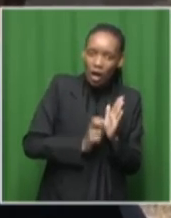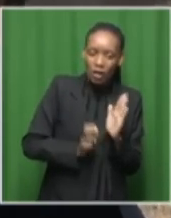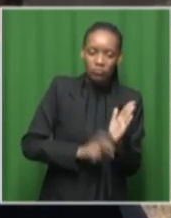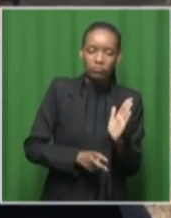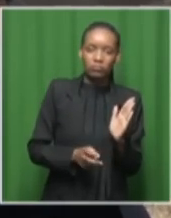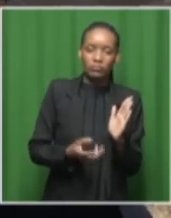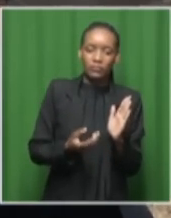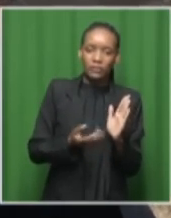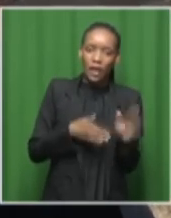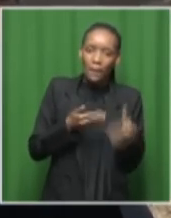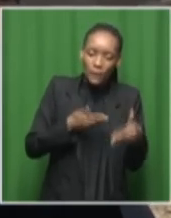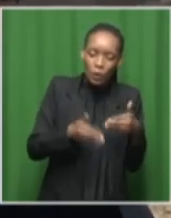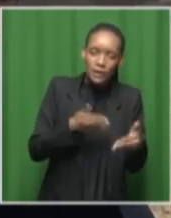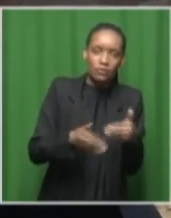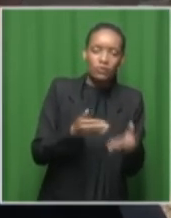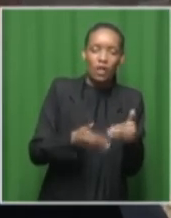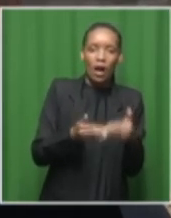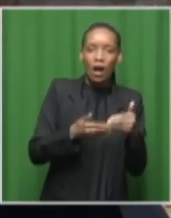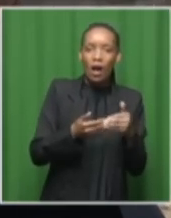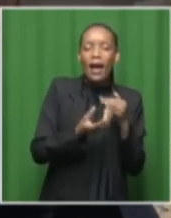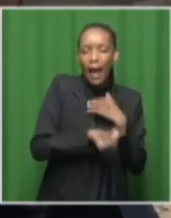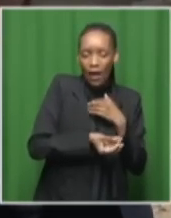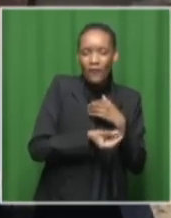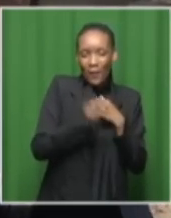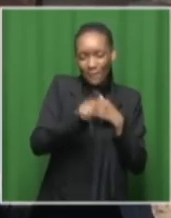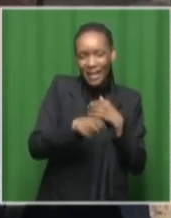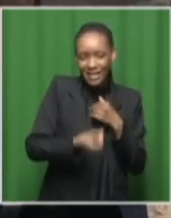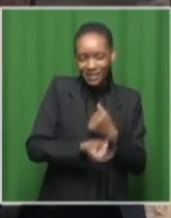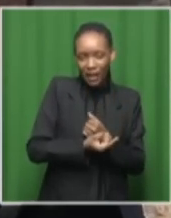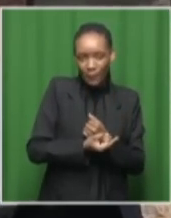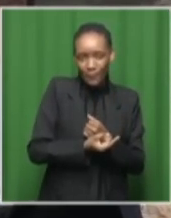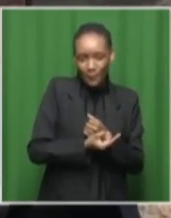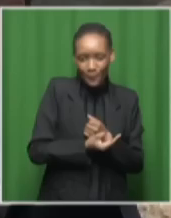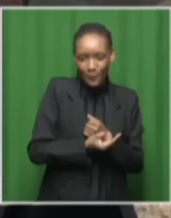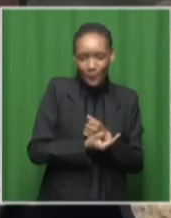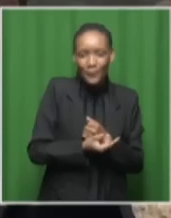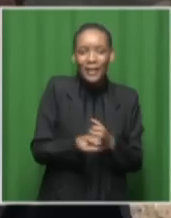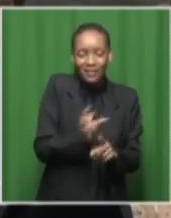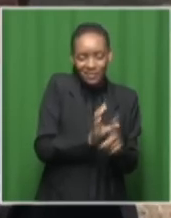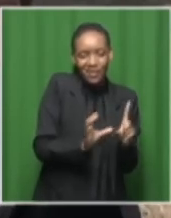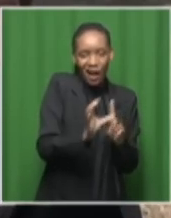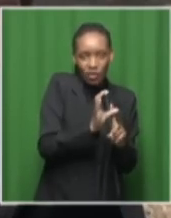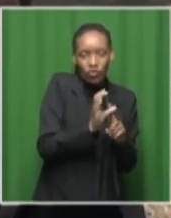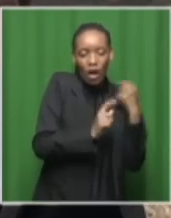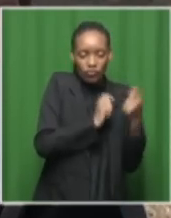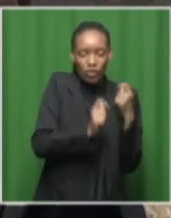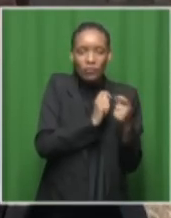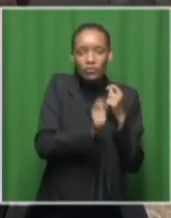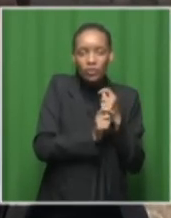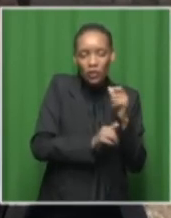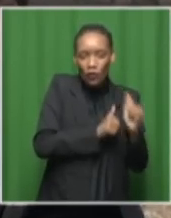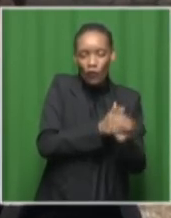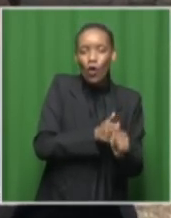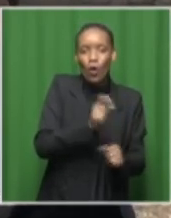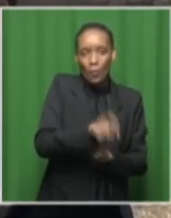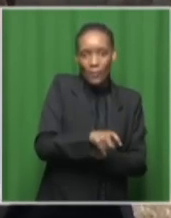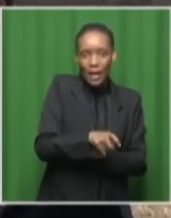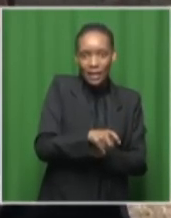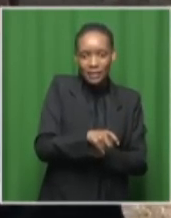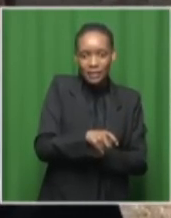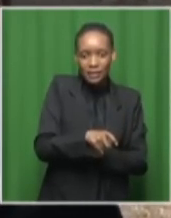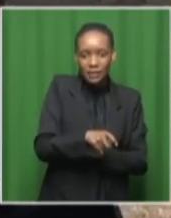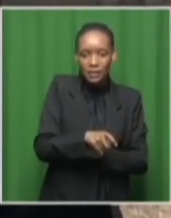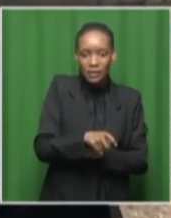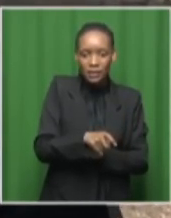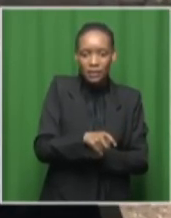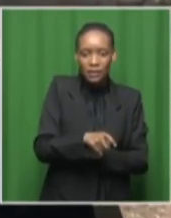procedures that need to happen, that need to be done in line with culture and tradition. During the passing of the